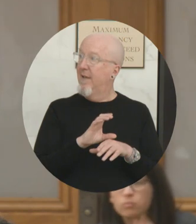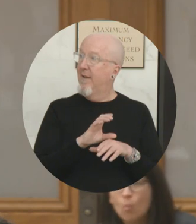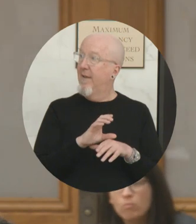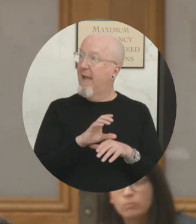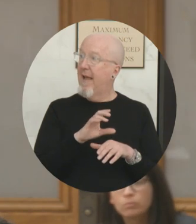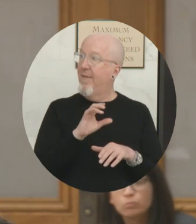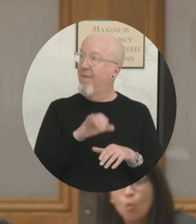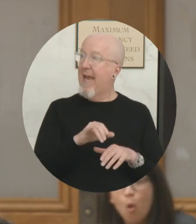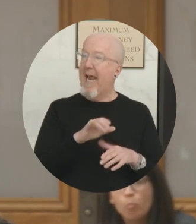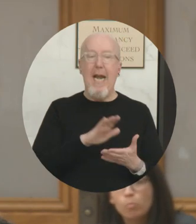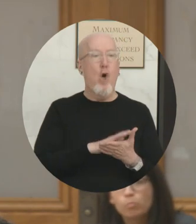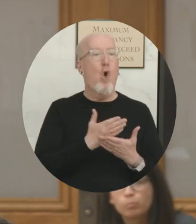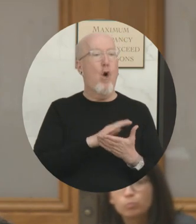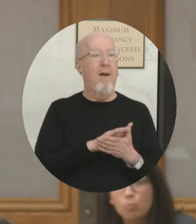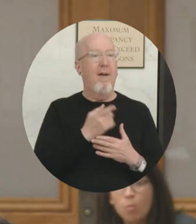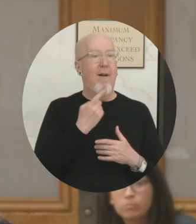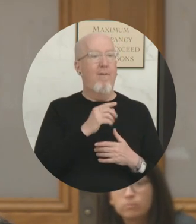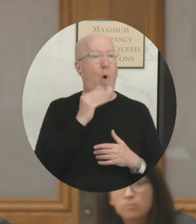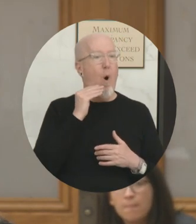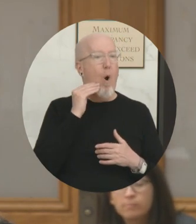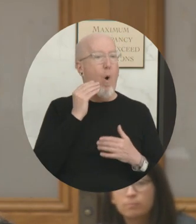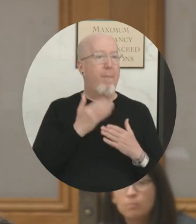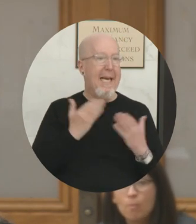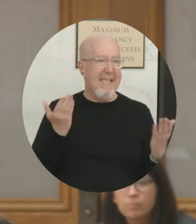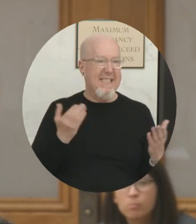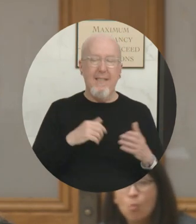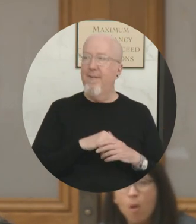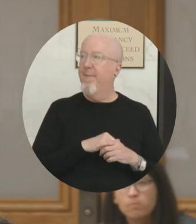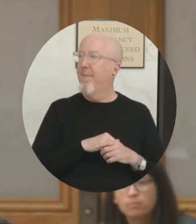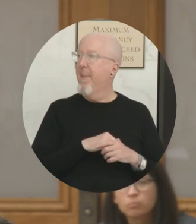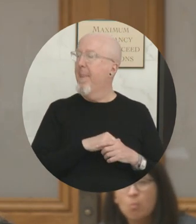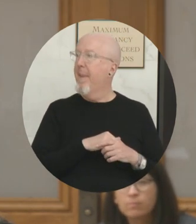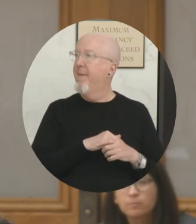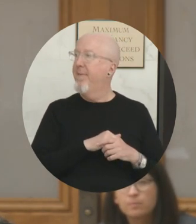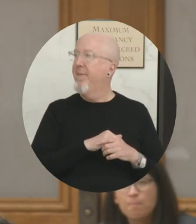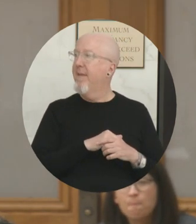people. And last week, I gave a sleeping bag and